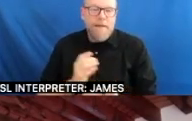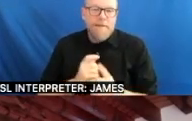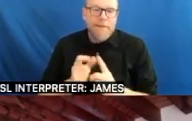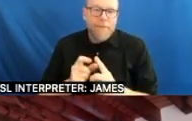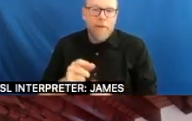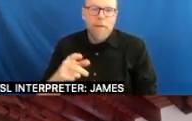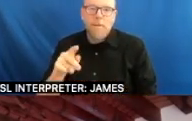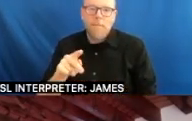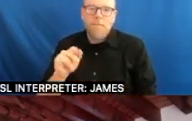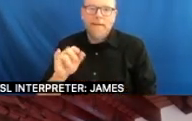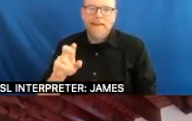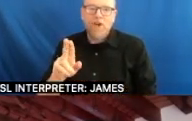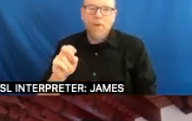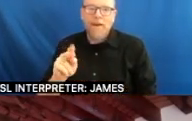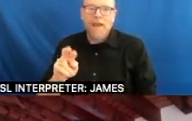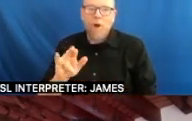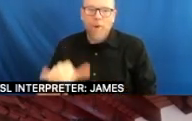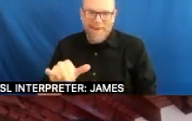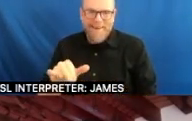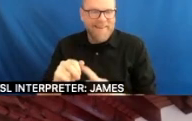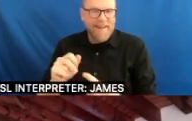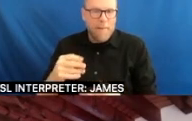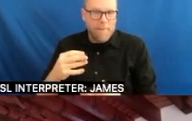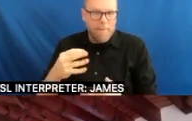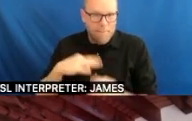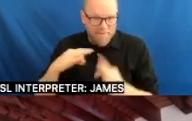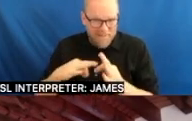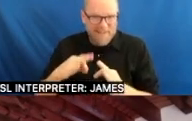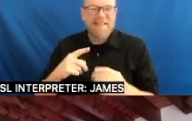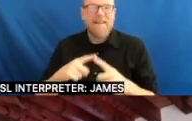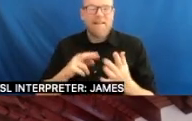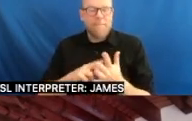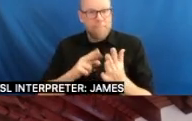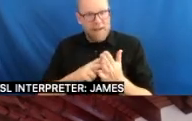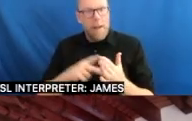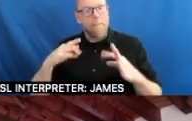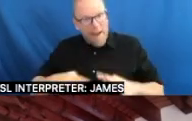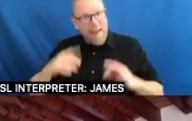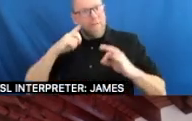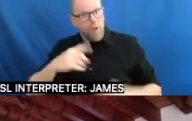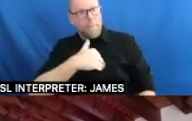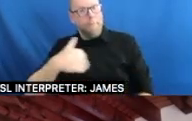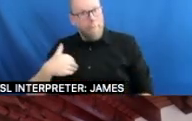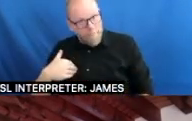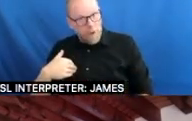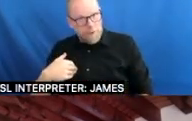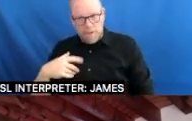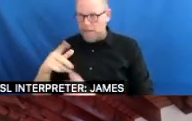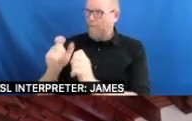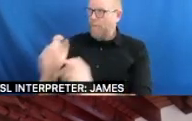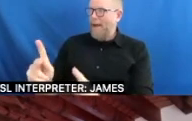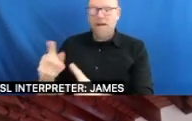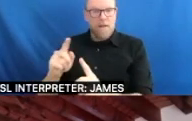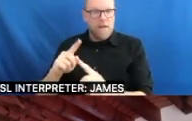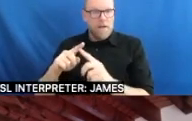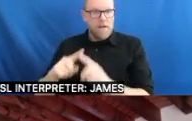But, basically that patronage dividend that we're talking about, the benefit to members back to them based on their